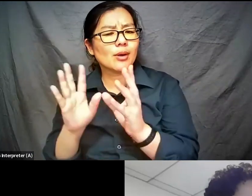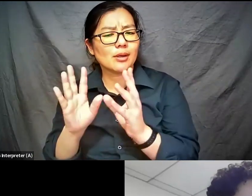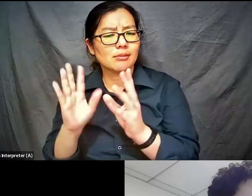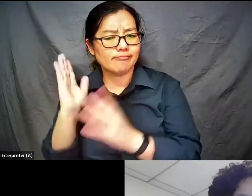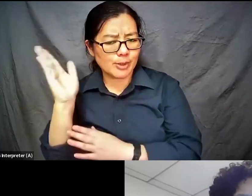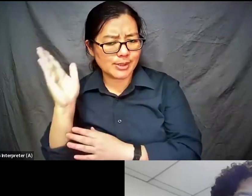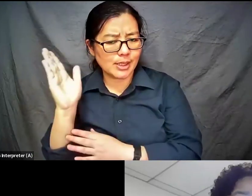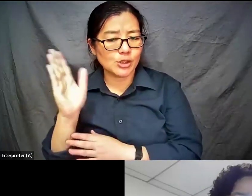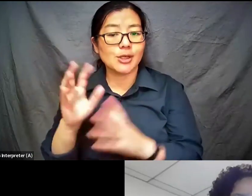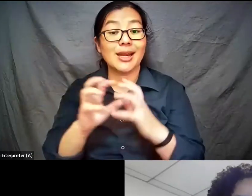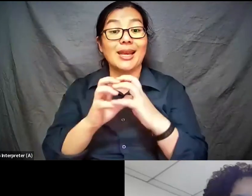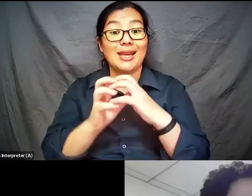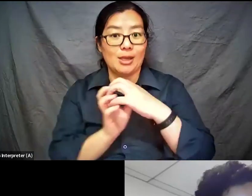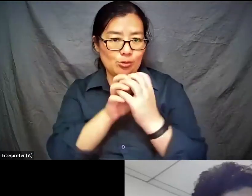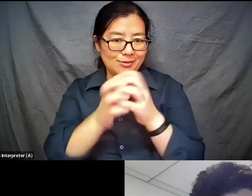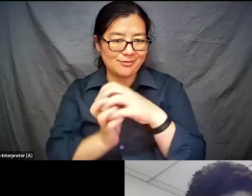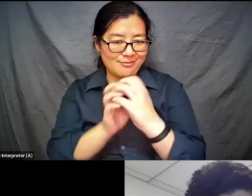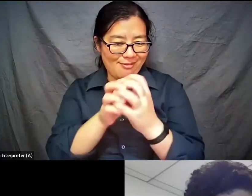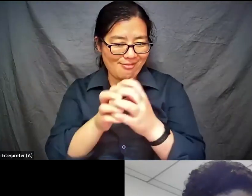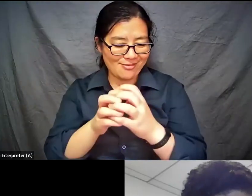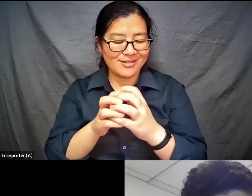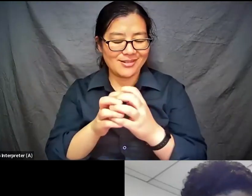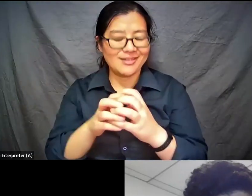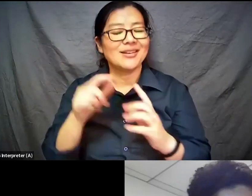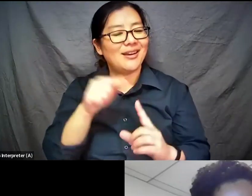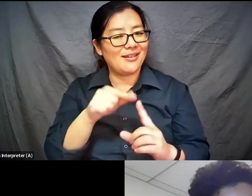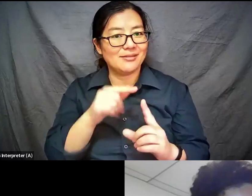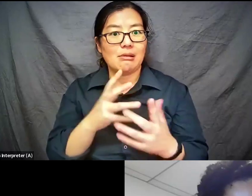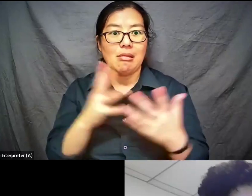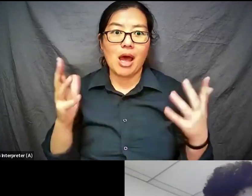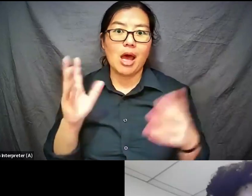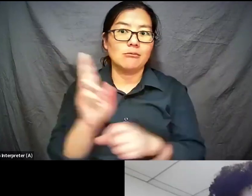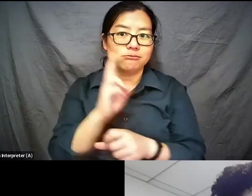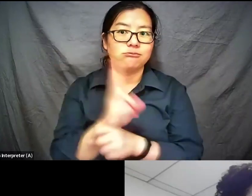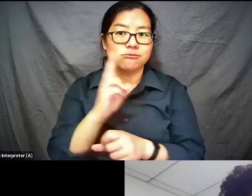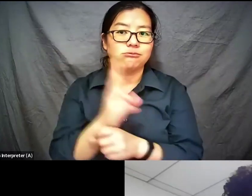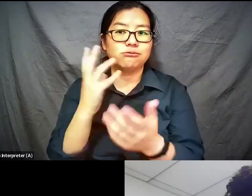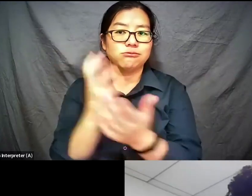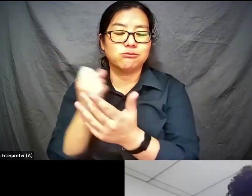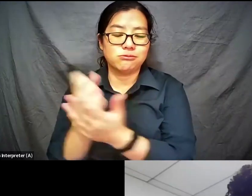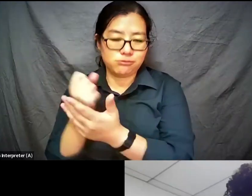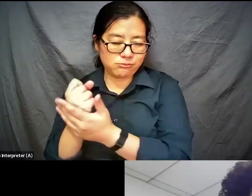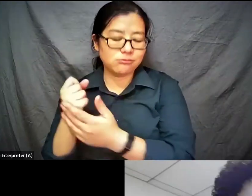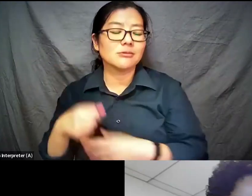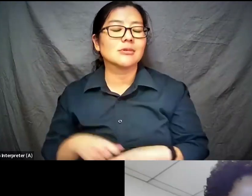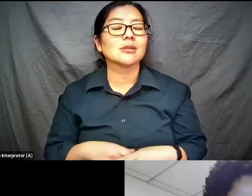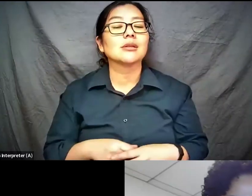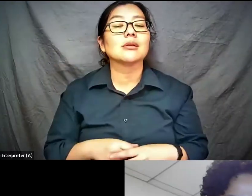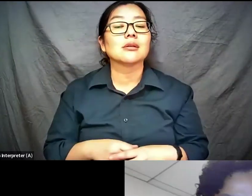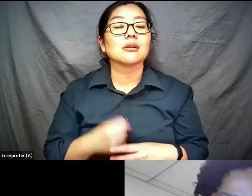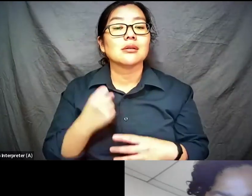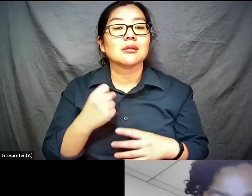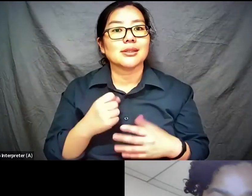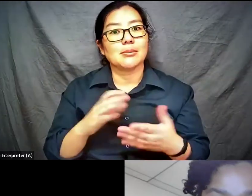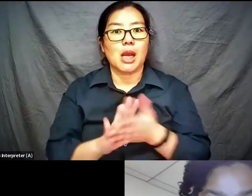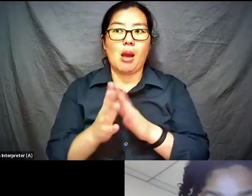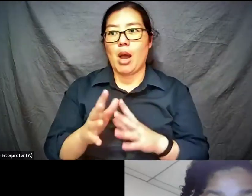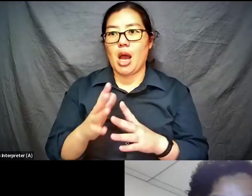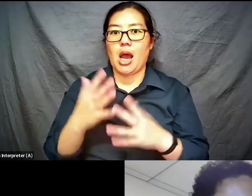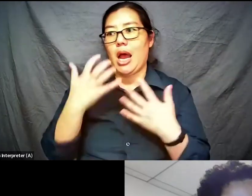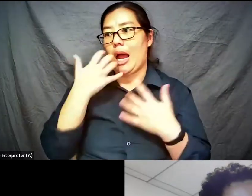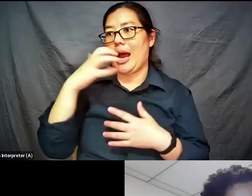Yes, thank you. And I certainly feel the same way with my little millennial heart. I definitely think both our work will